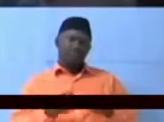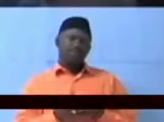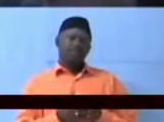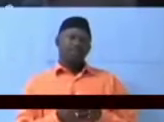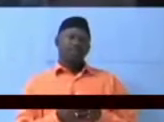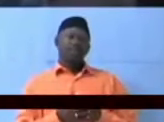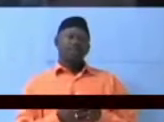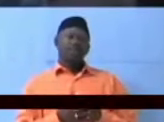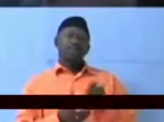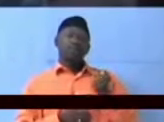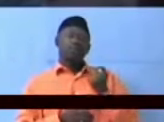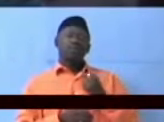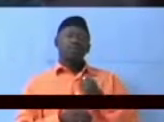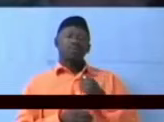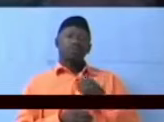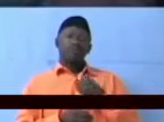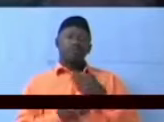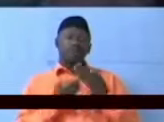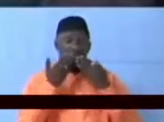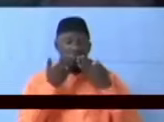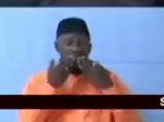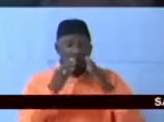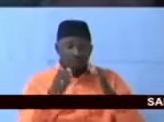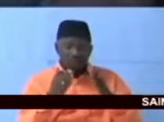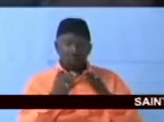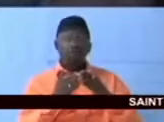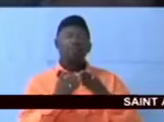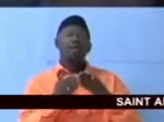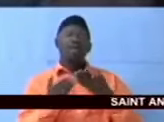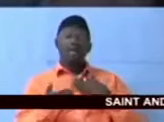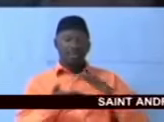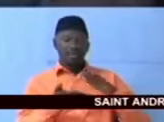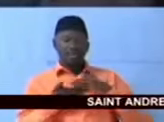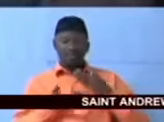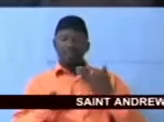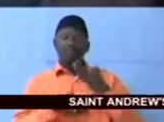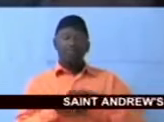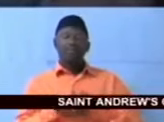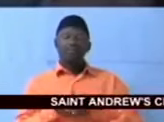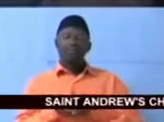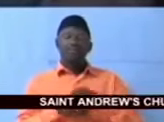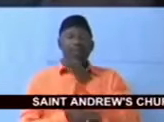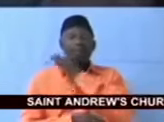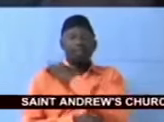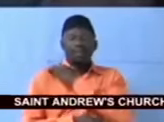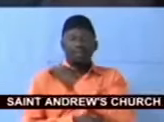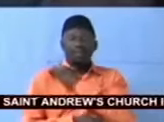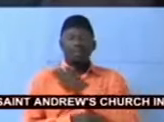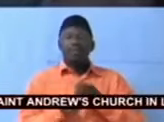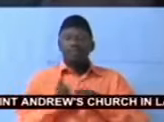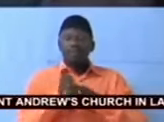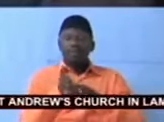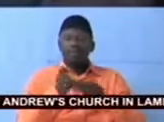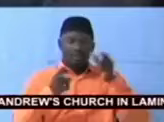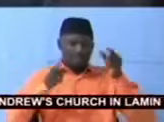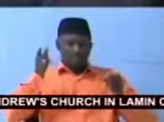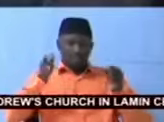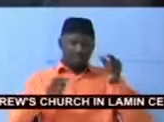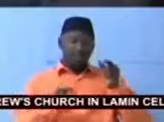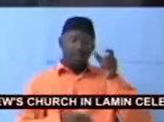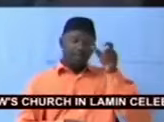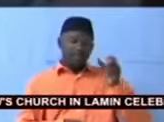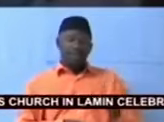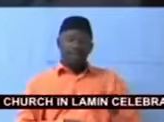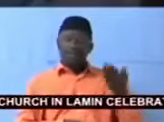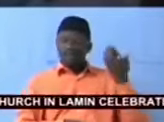I received from the principal at the time. Wa ndax ndigal bi nga xamne mom la joge ko ci jele ci principal magistrate jamono bobu was just